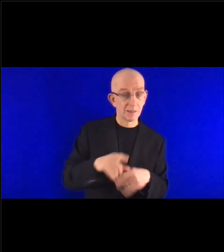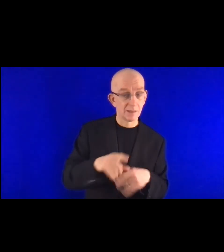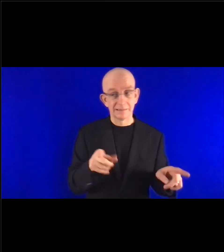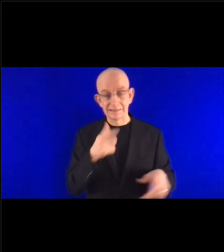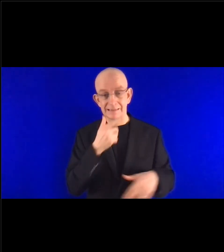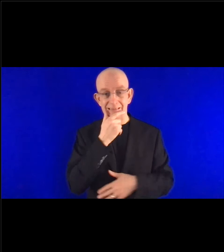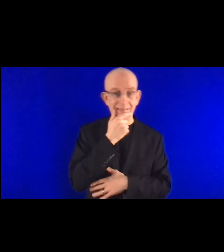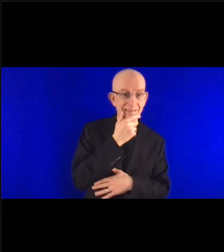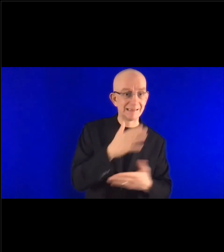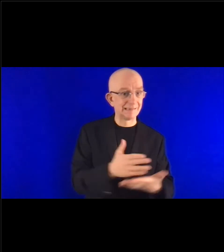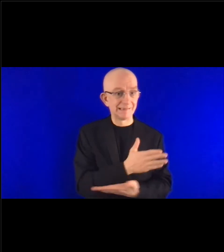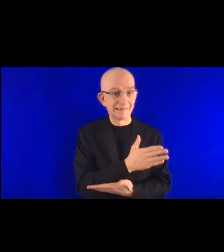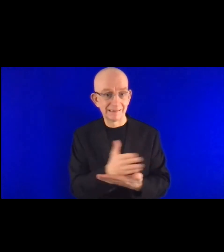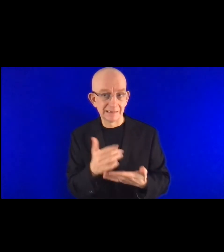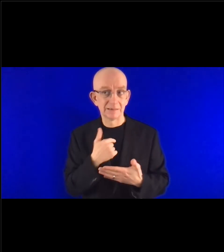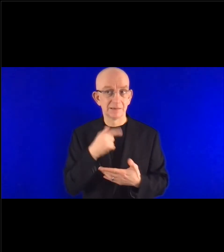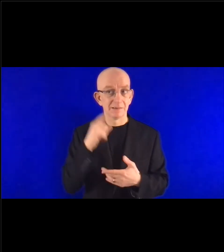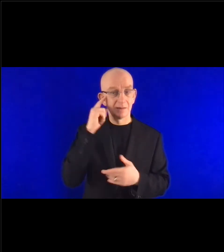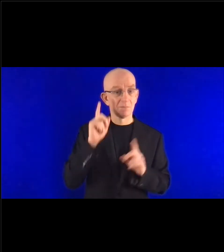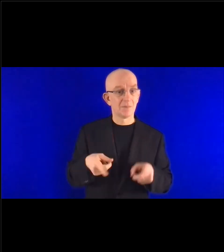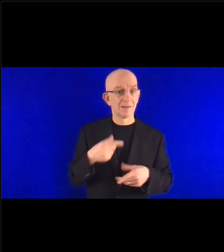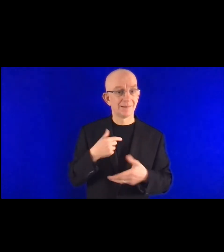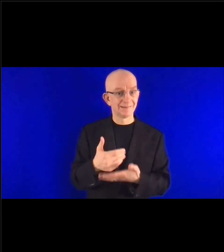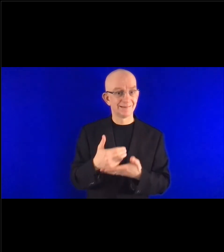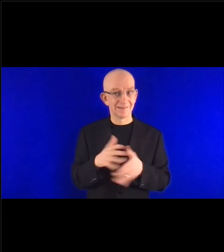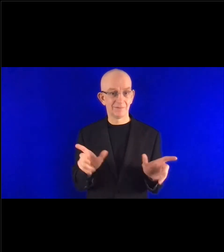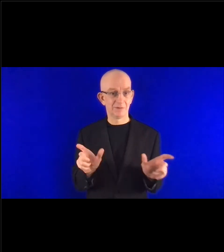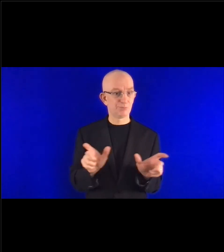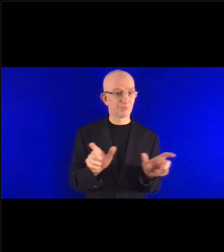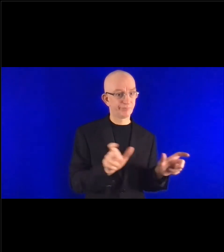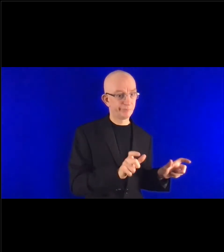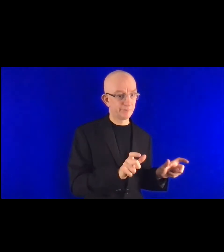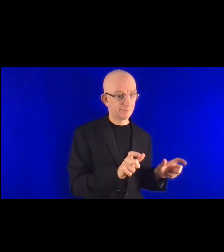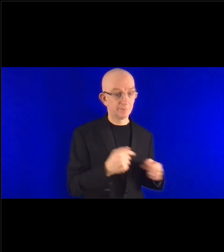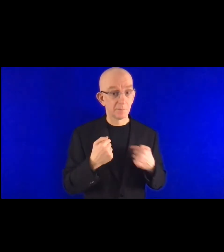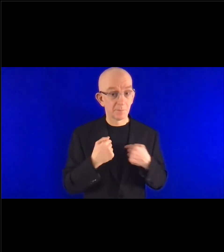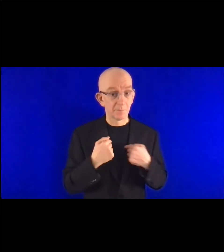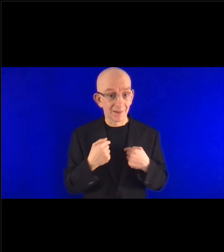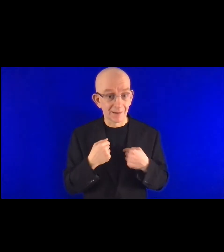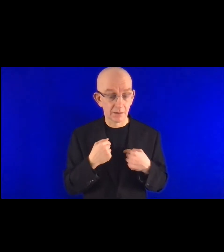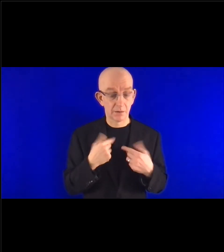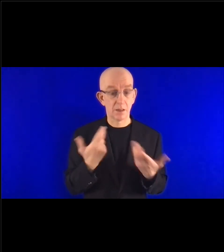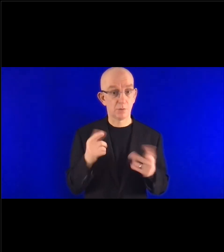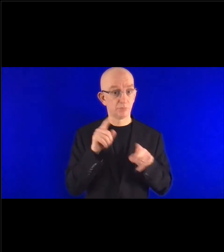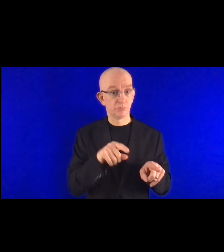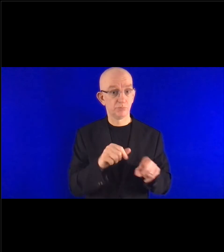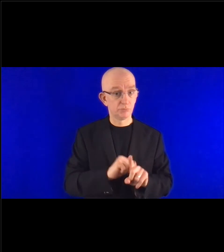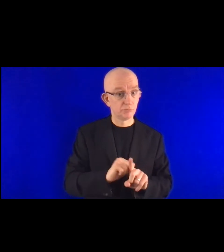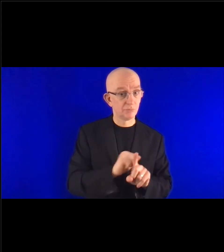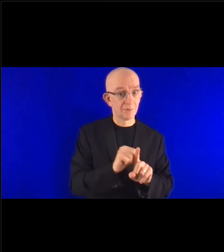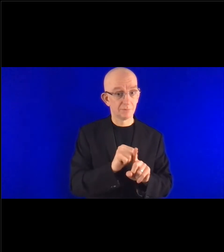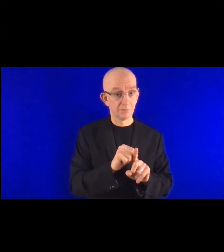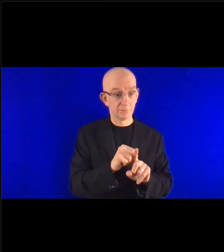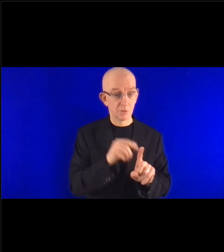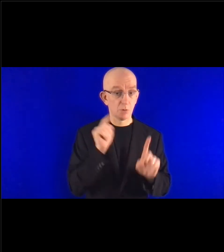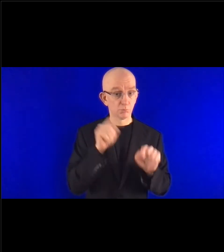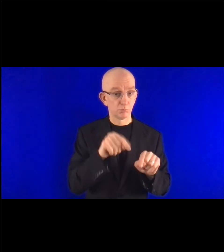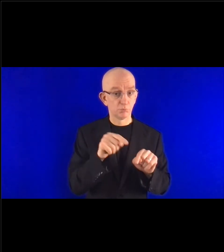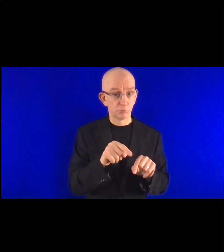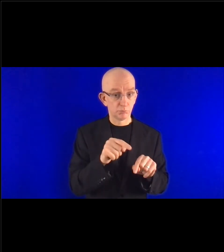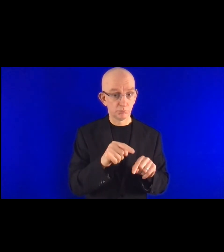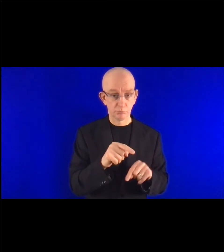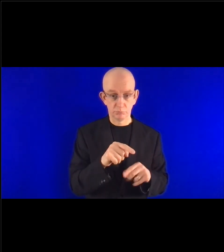to Pullman, respiratory rehabilitation. I went there and a nurse